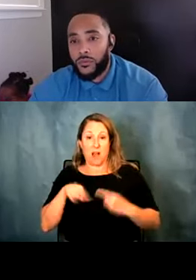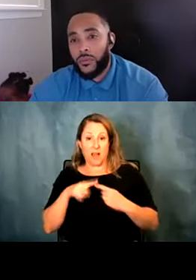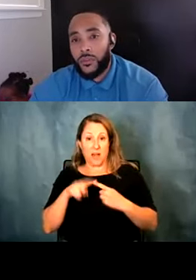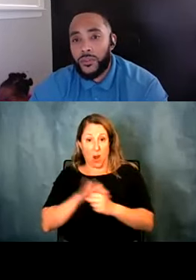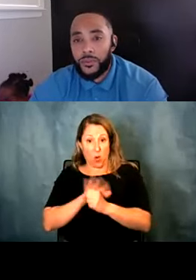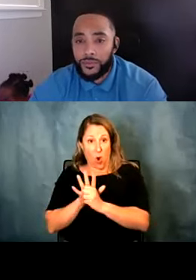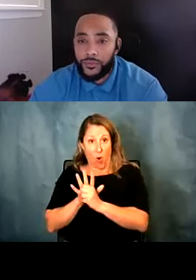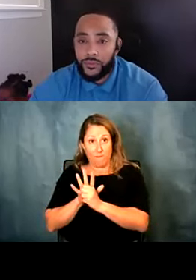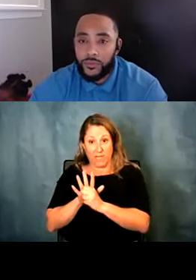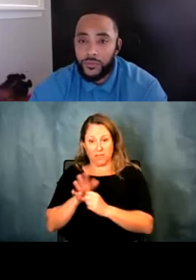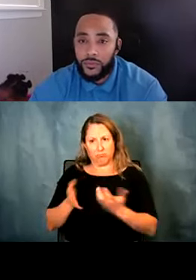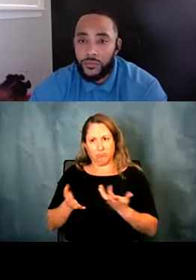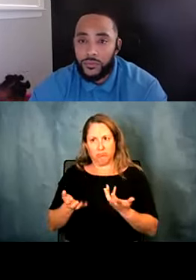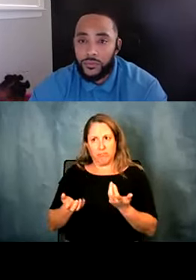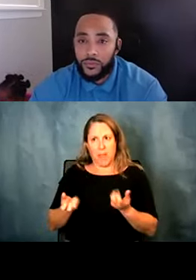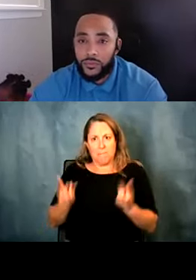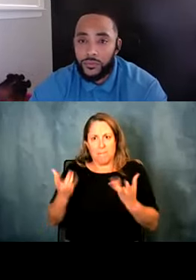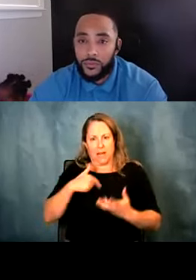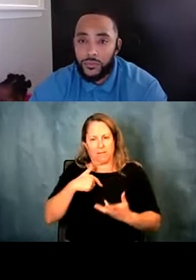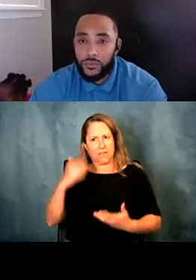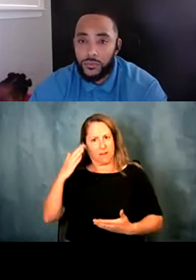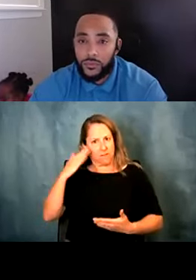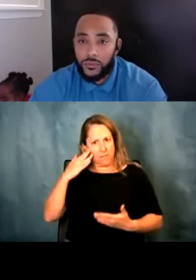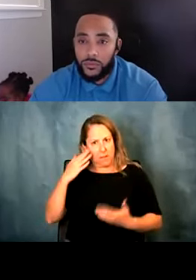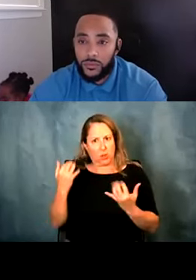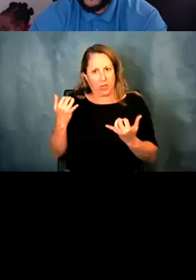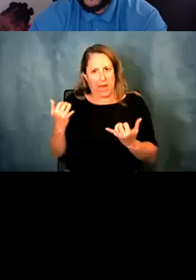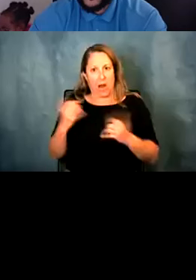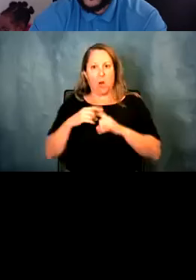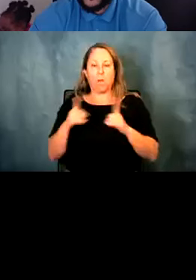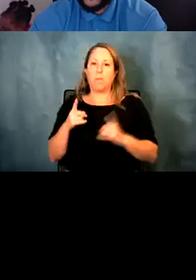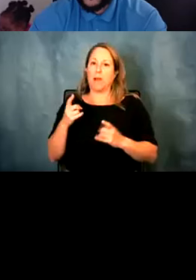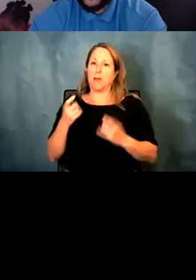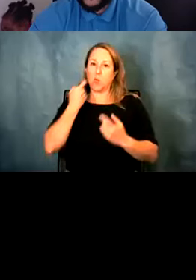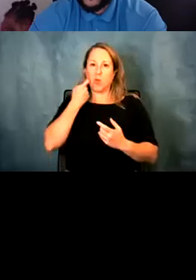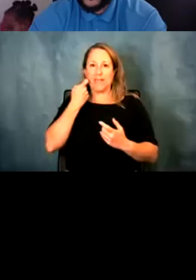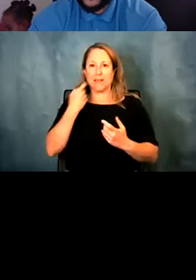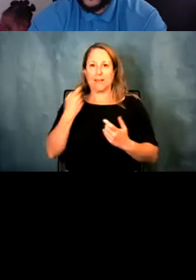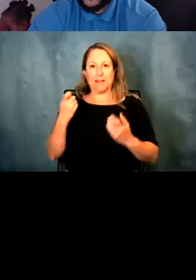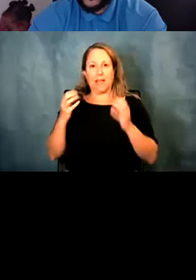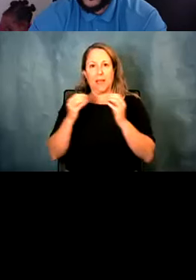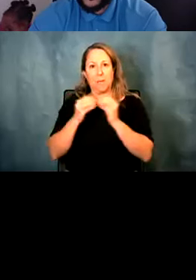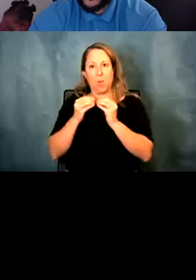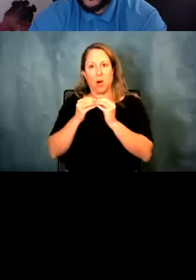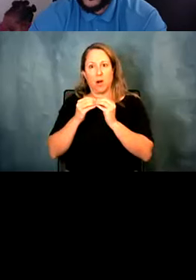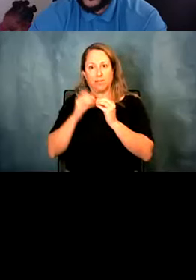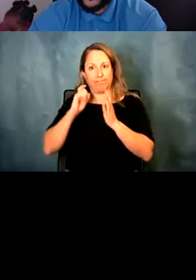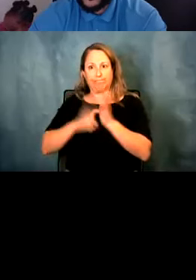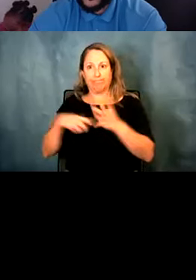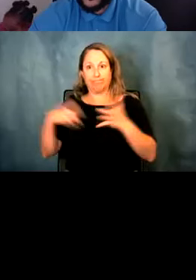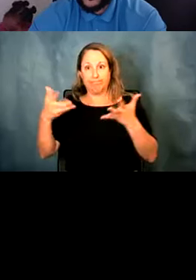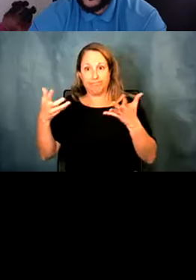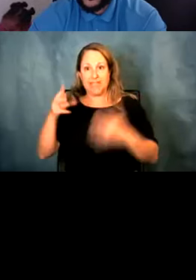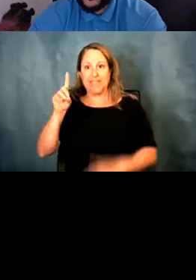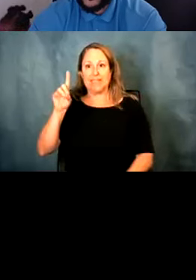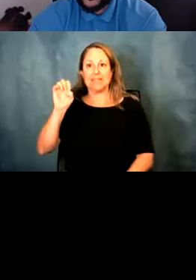least somewhat familiar with, but what's been really trending and getting a lot of attention is this Delta variant. Next